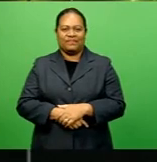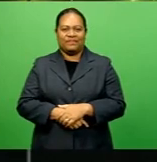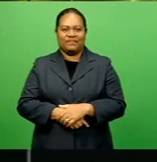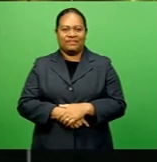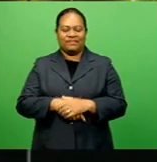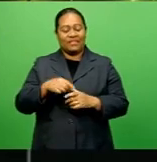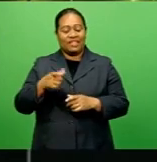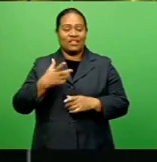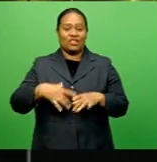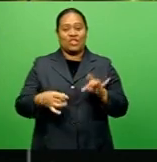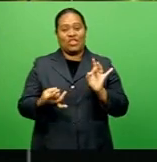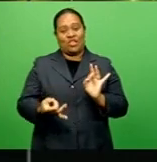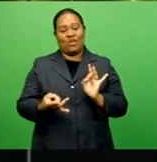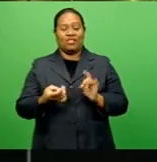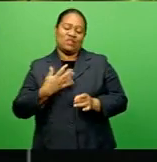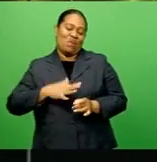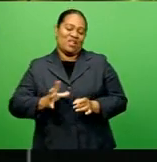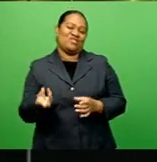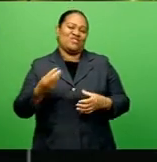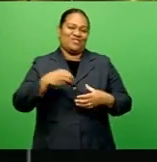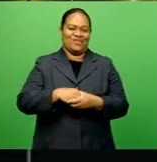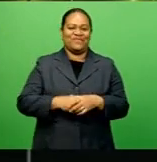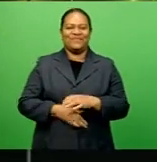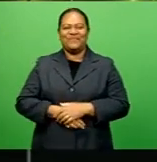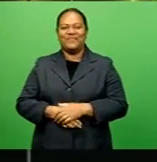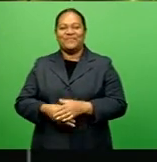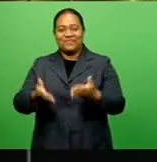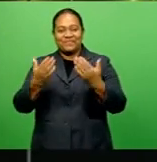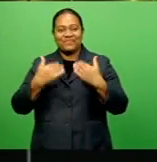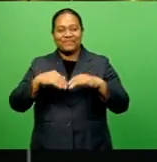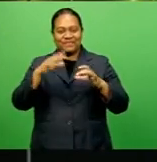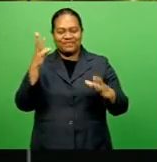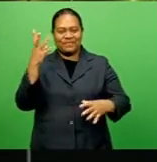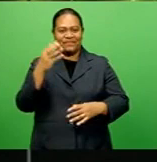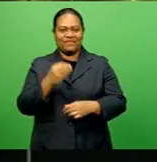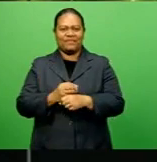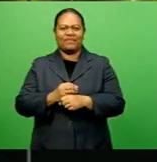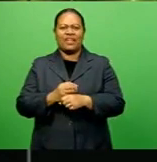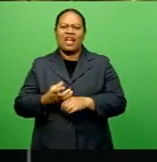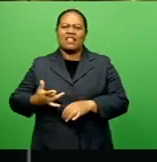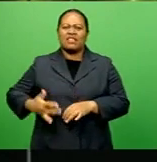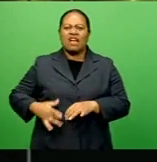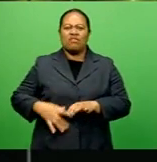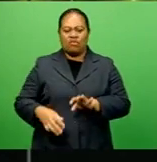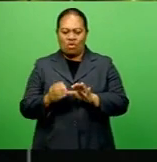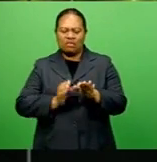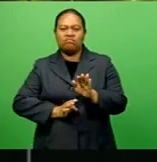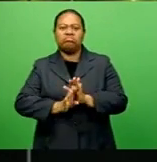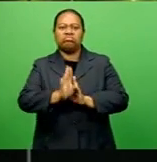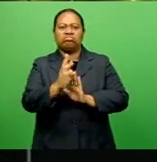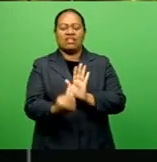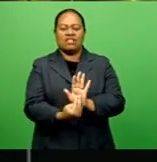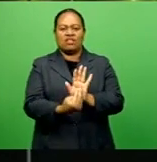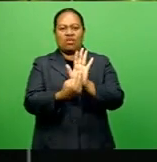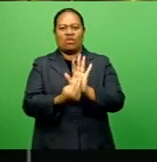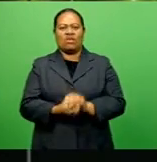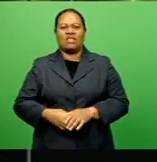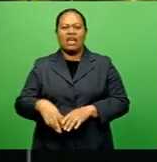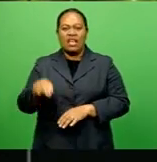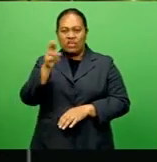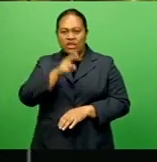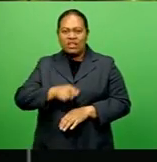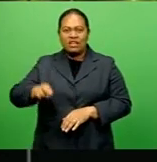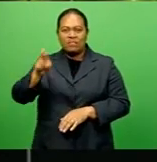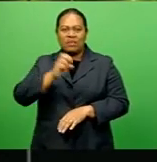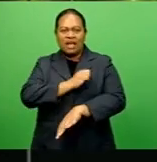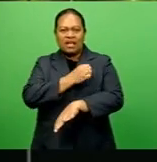Now that's a yoga class I'd like to join. Recapping our main stories, typhoid toll in the north rises to 15, fully renewable energy